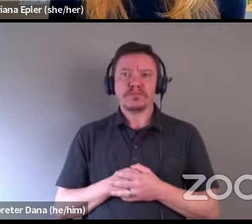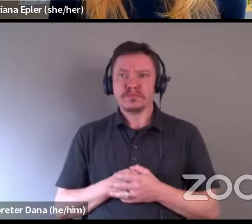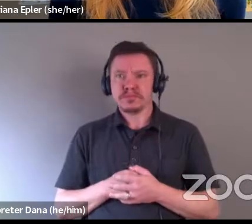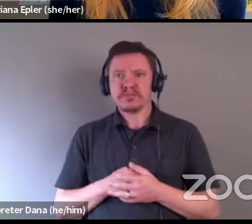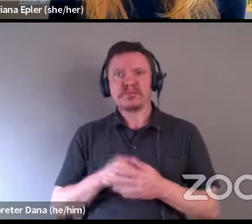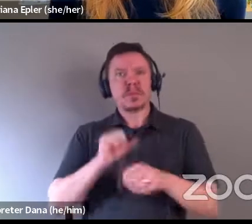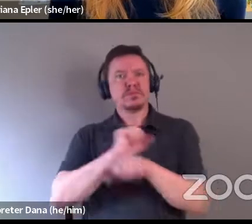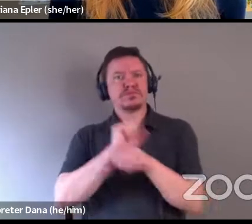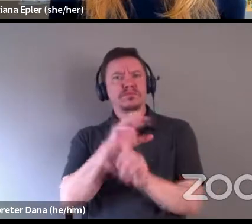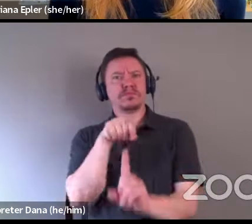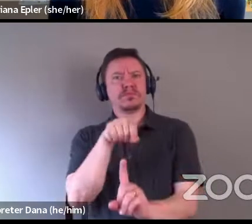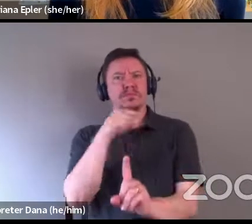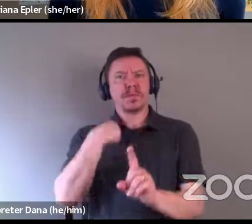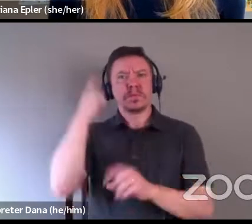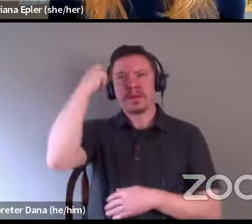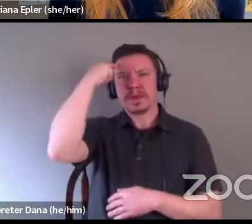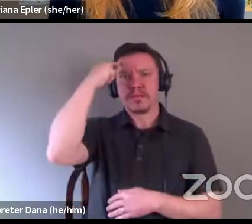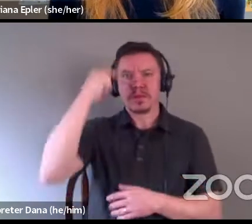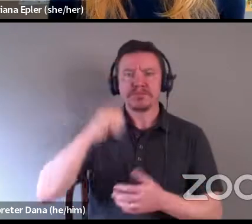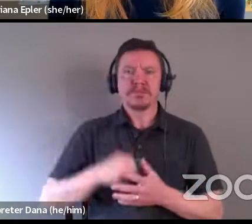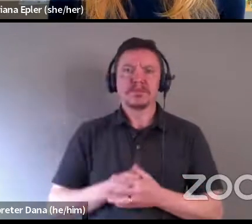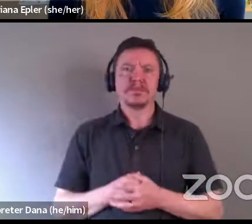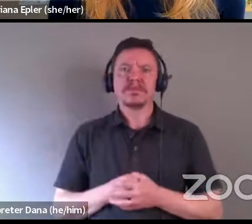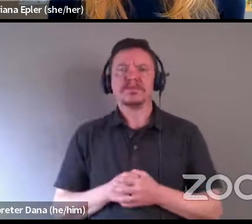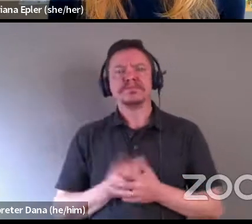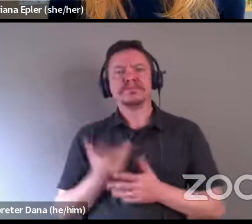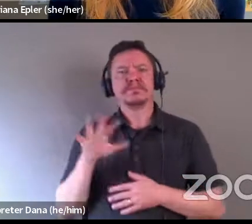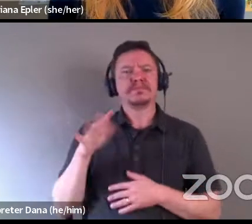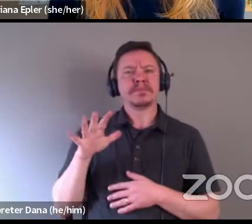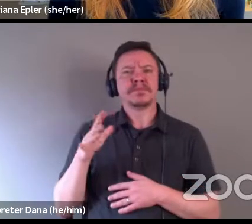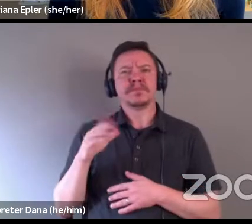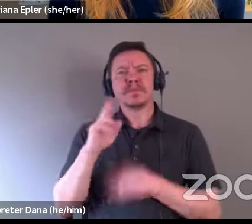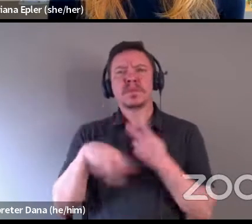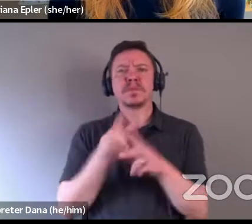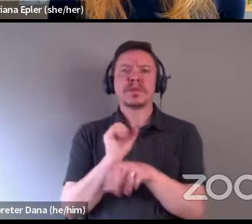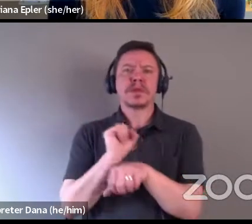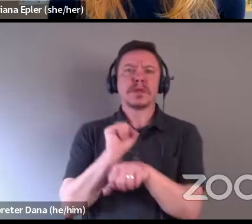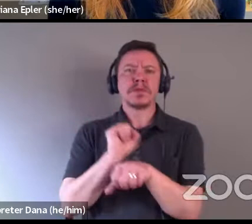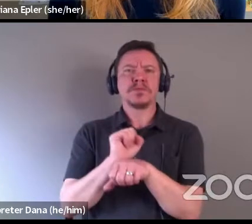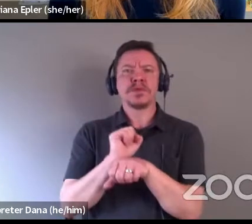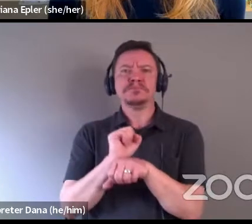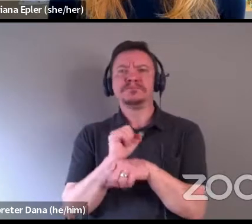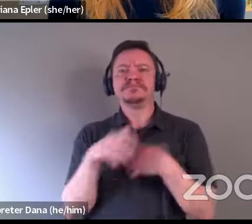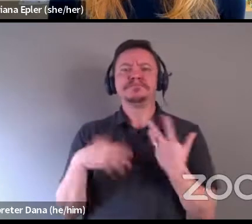government. So it's a sort of